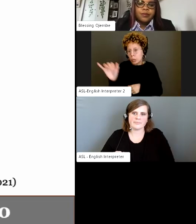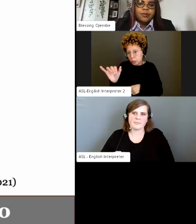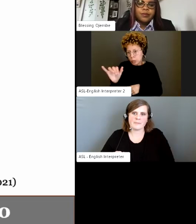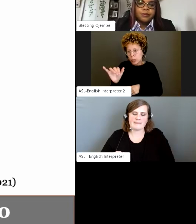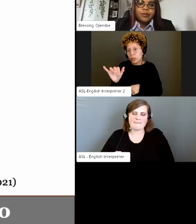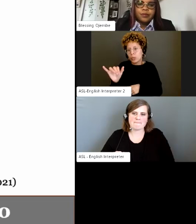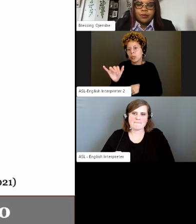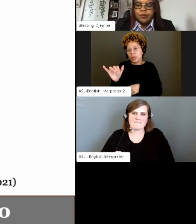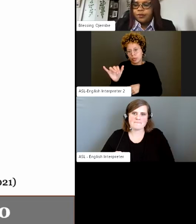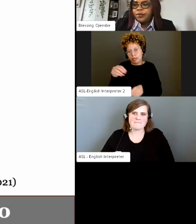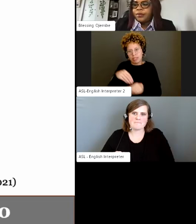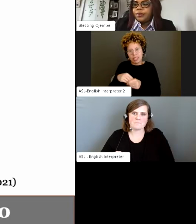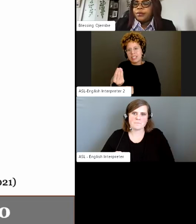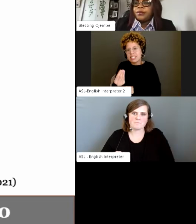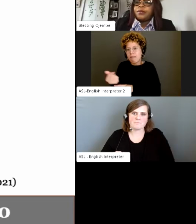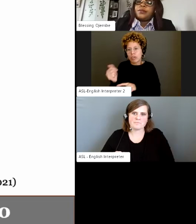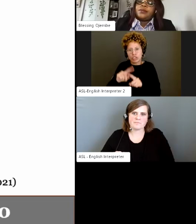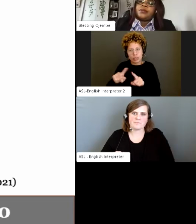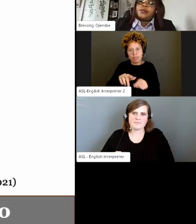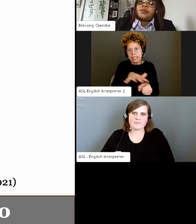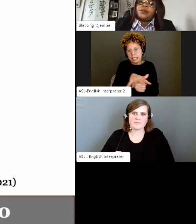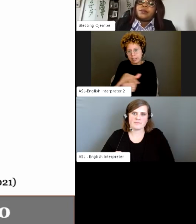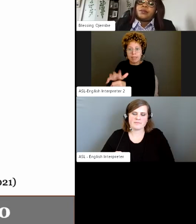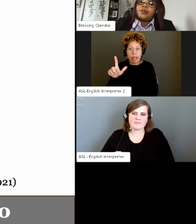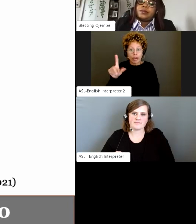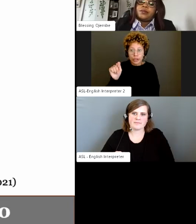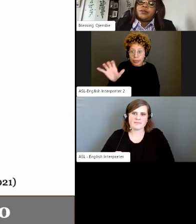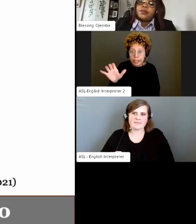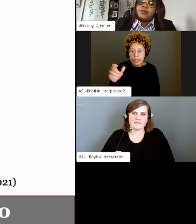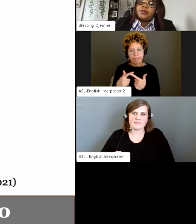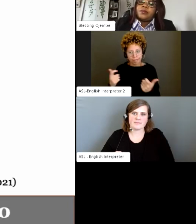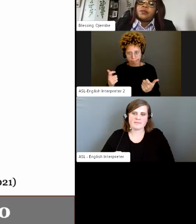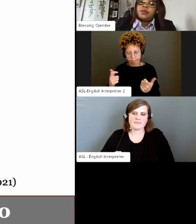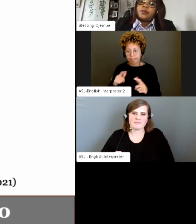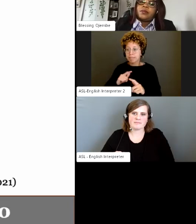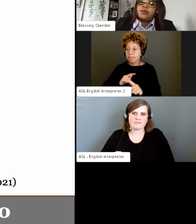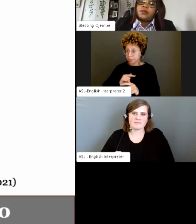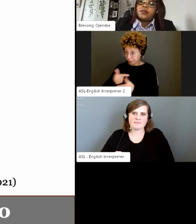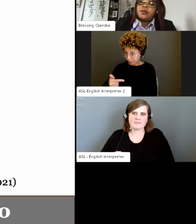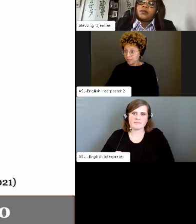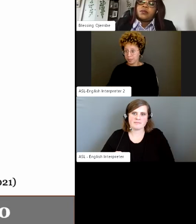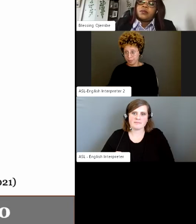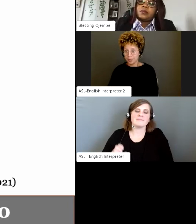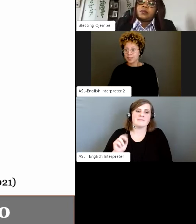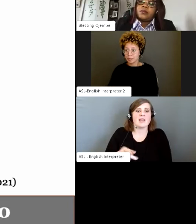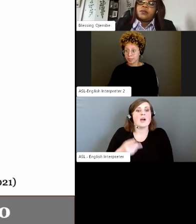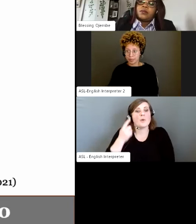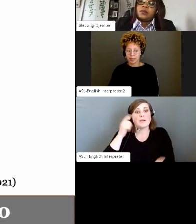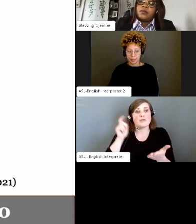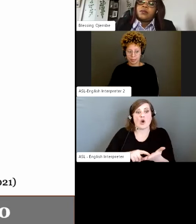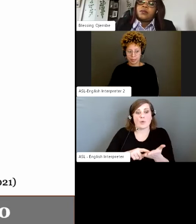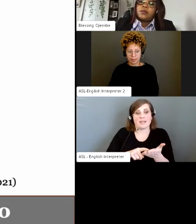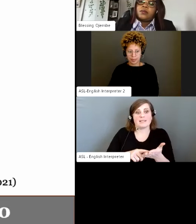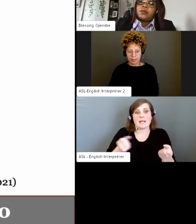within several settings, like long-term care settings. And we've found that, and we've seen that there are a lot